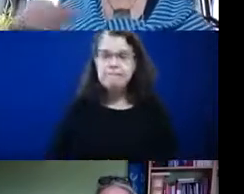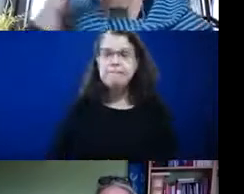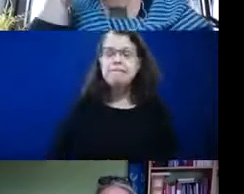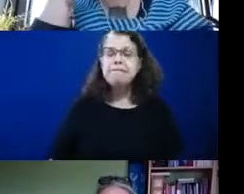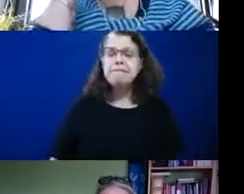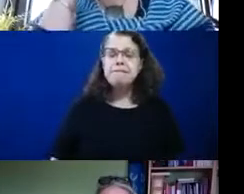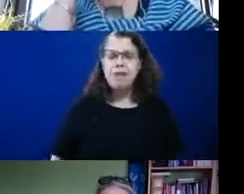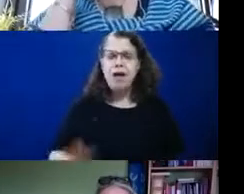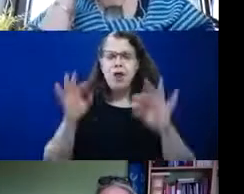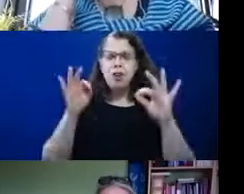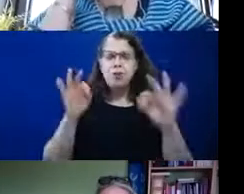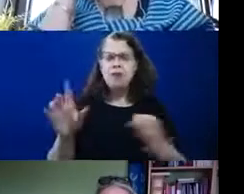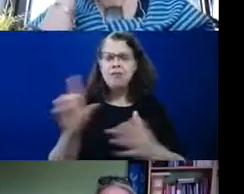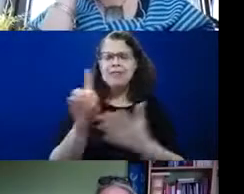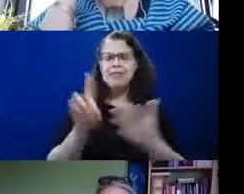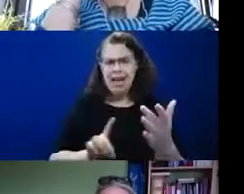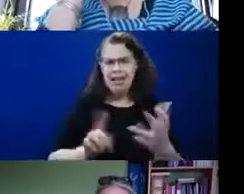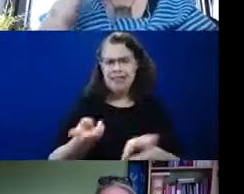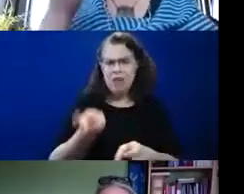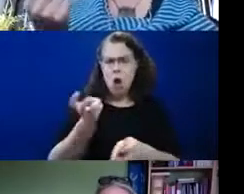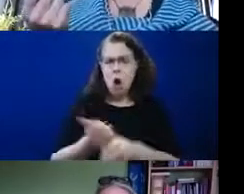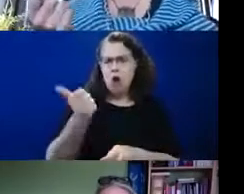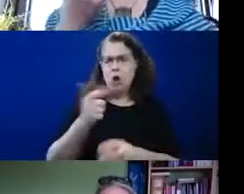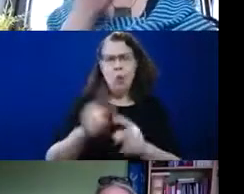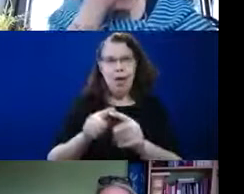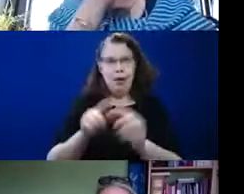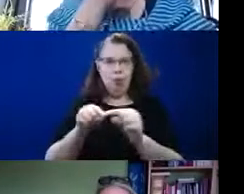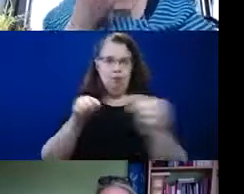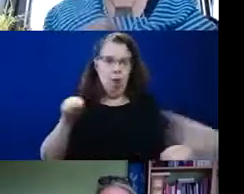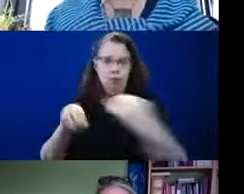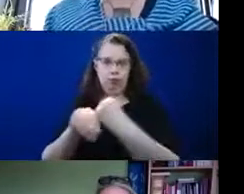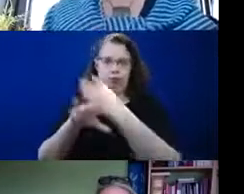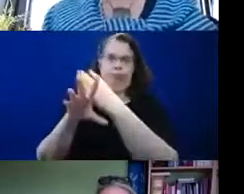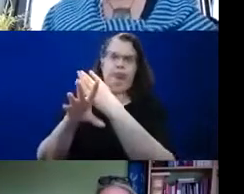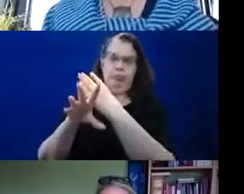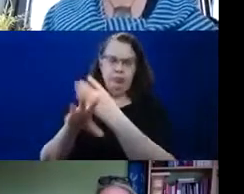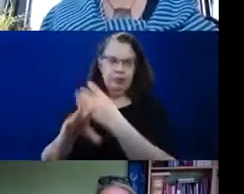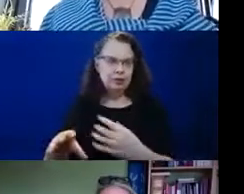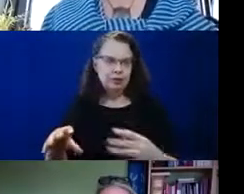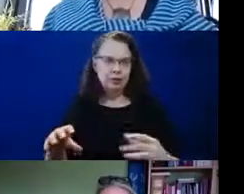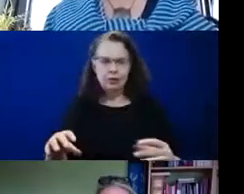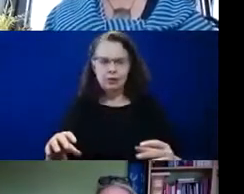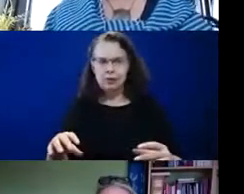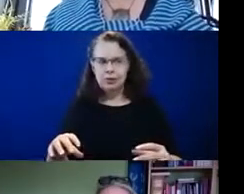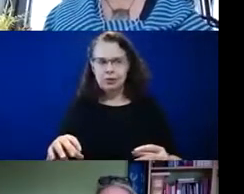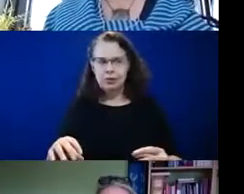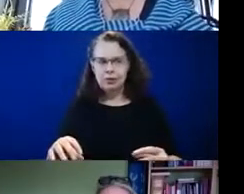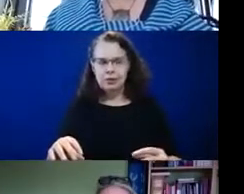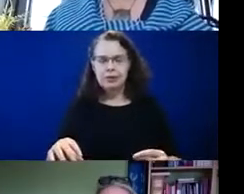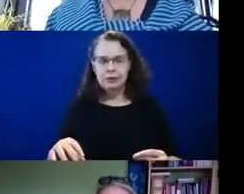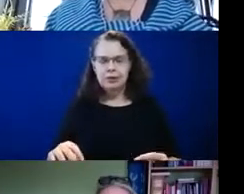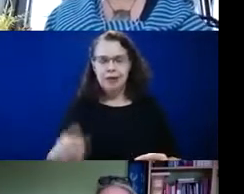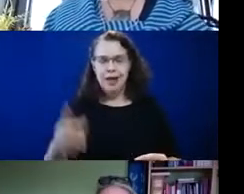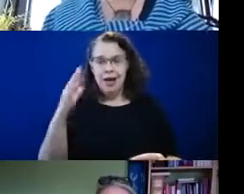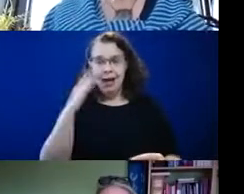perfect design is even more difficult when we're remote, obviously, to get that perfect. I know in the class that I teach out